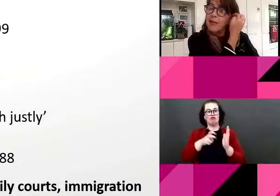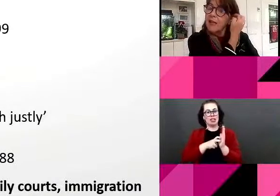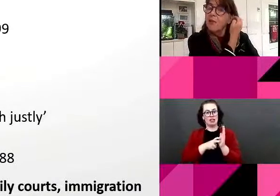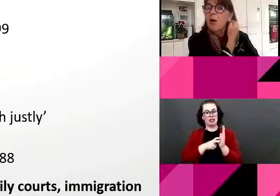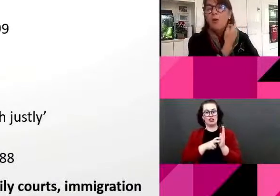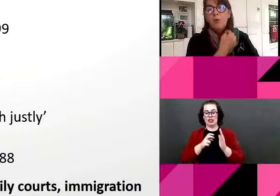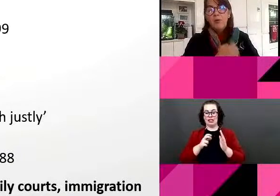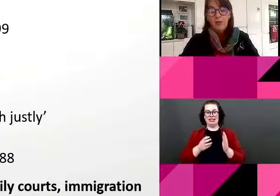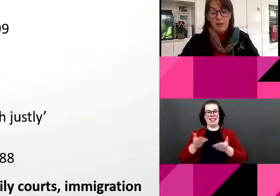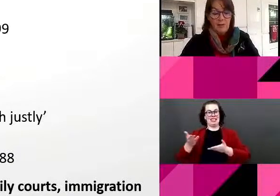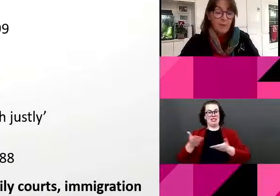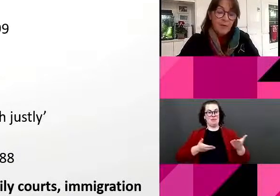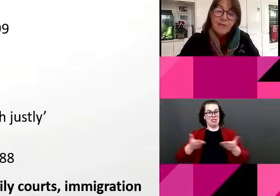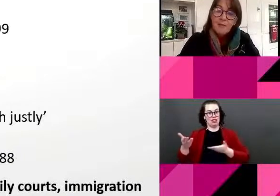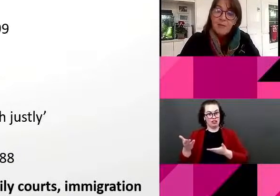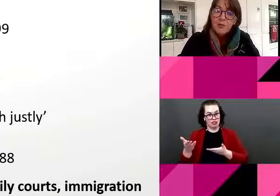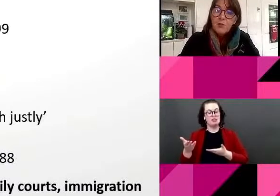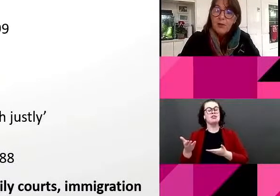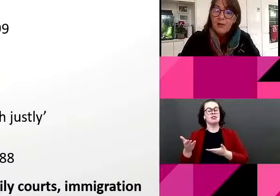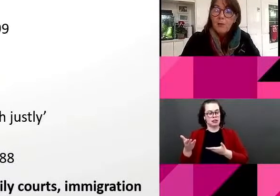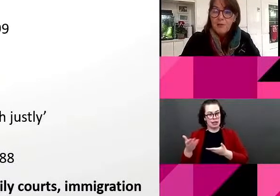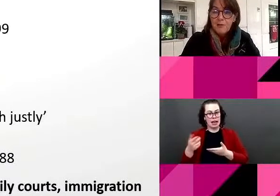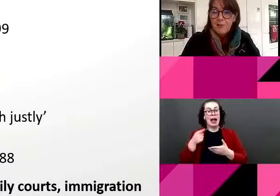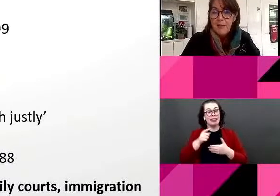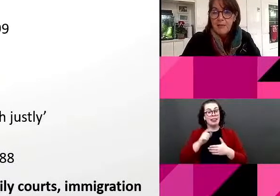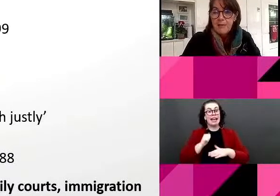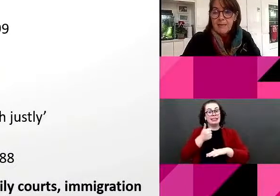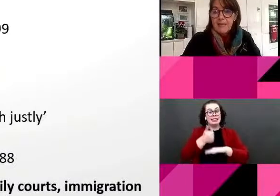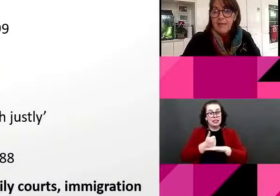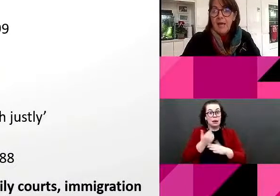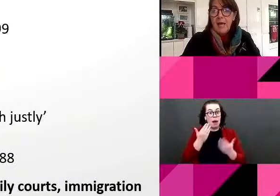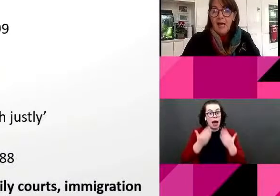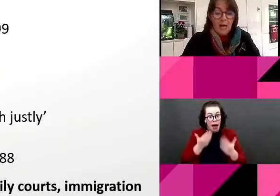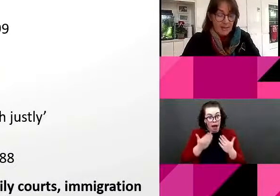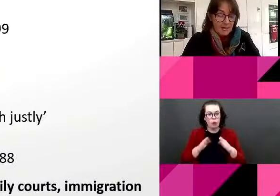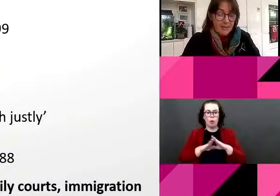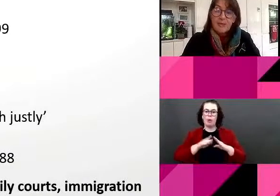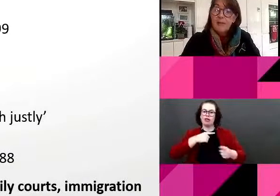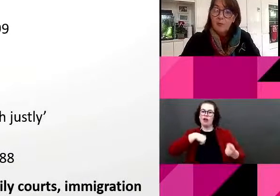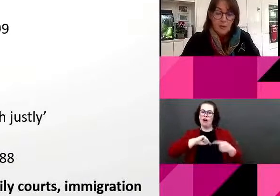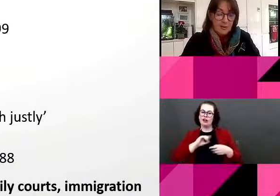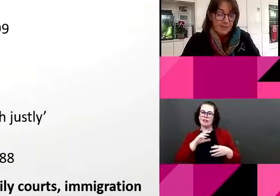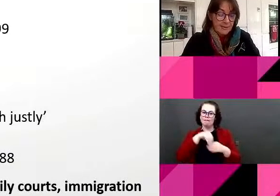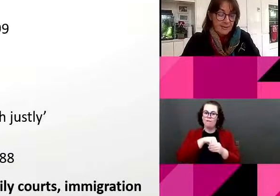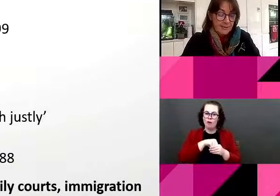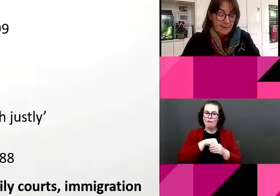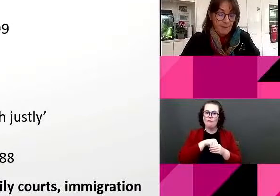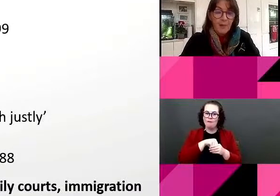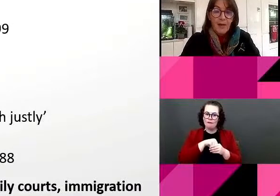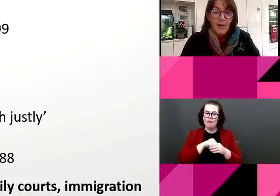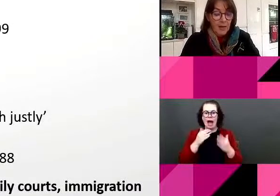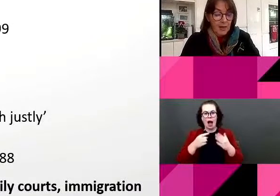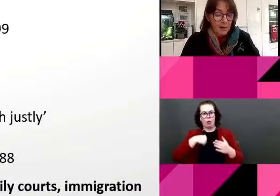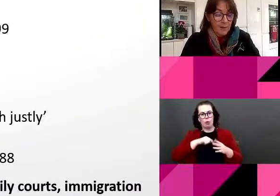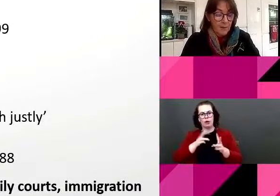very beginning with intermediaries working with defendants and witnesses.